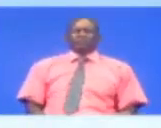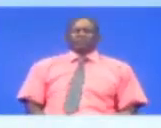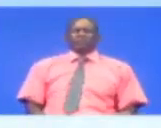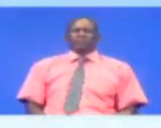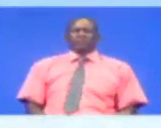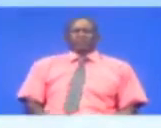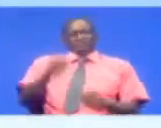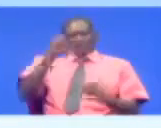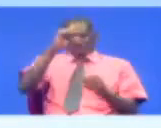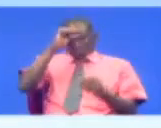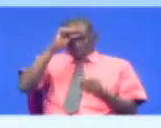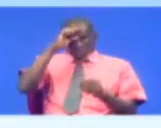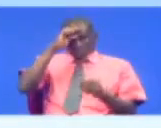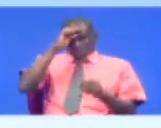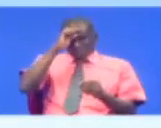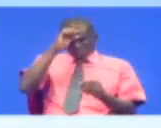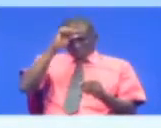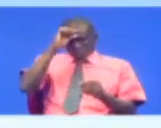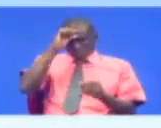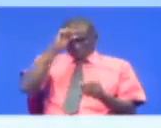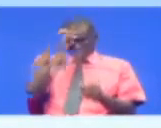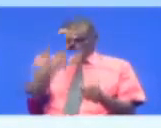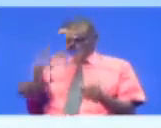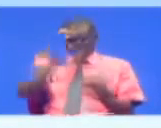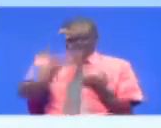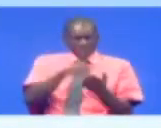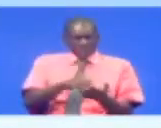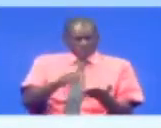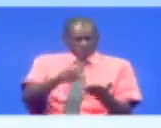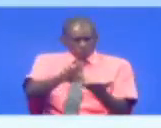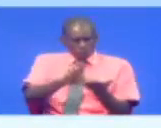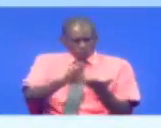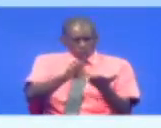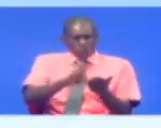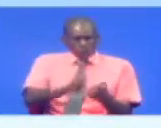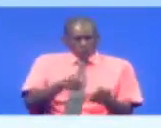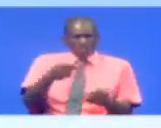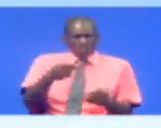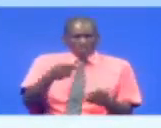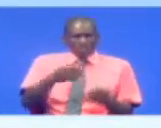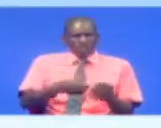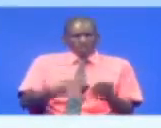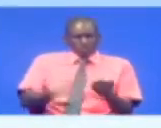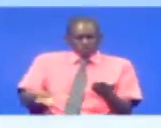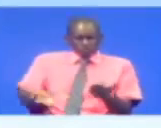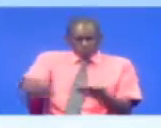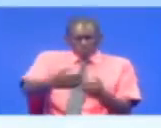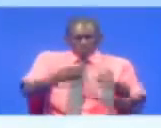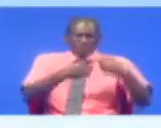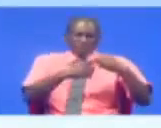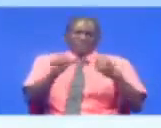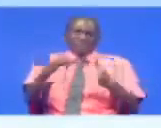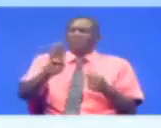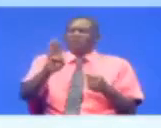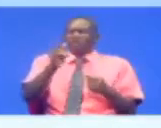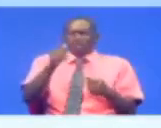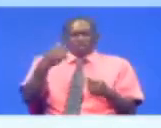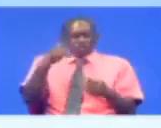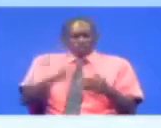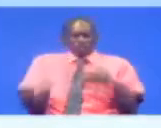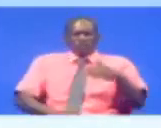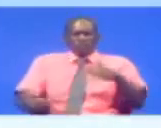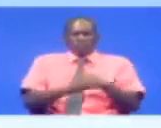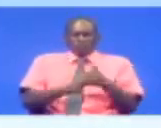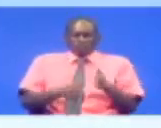Well, the government is returning to the domestic debt market to raise 60 billion shillings to finance infrastructure projects.